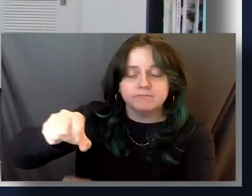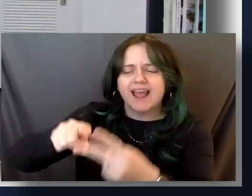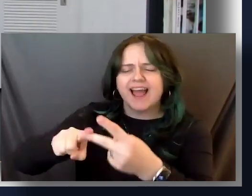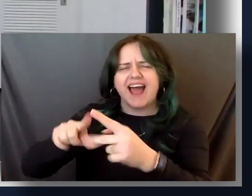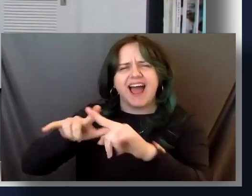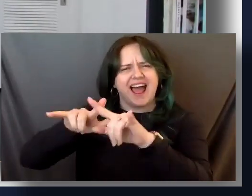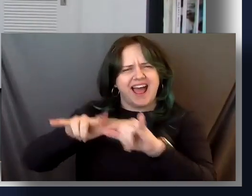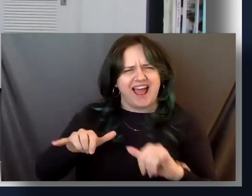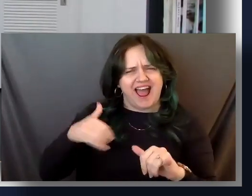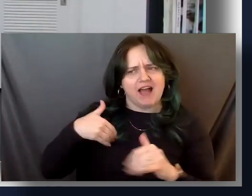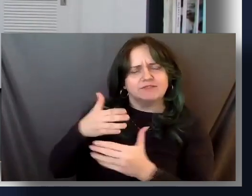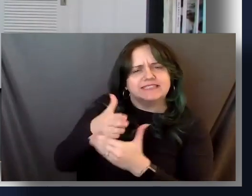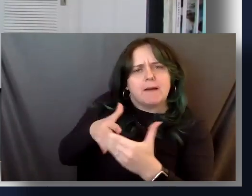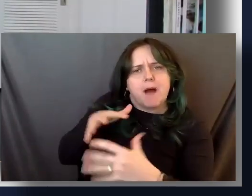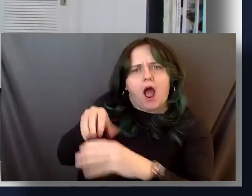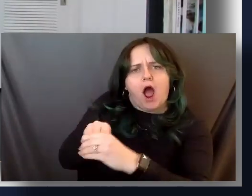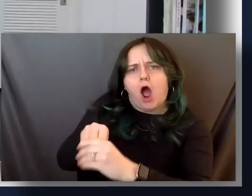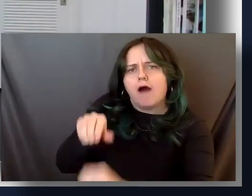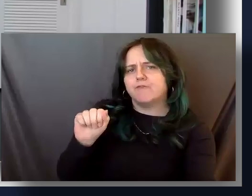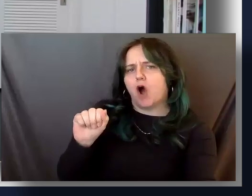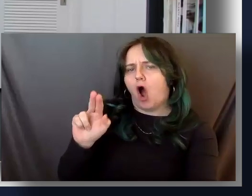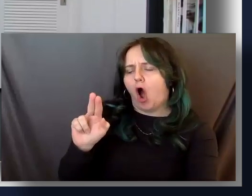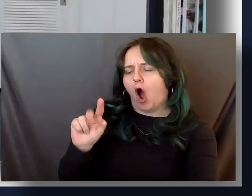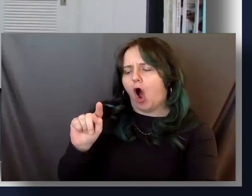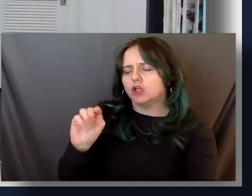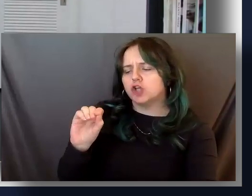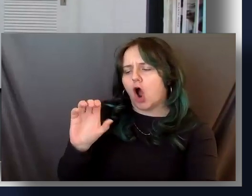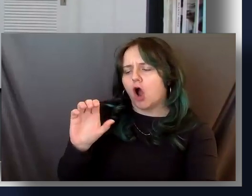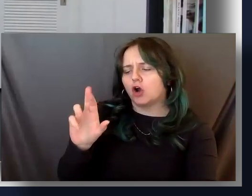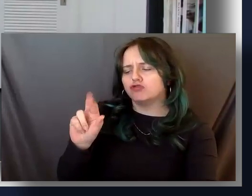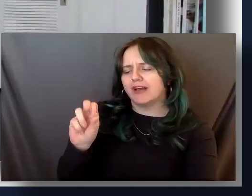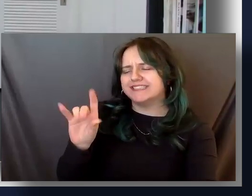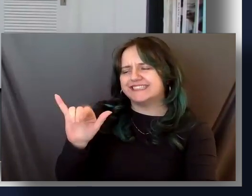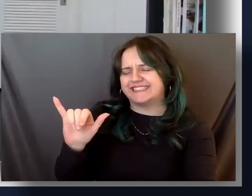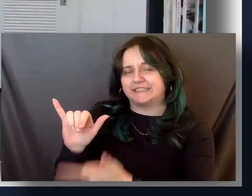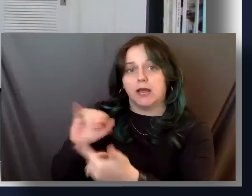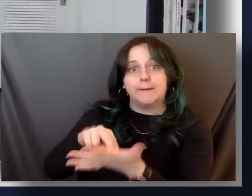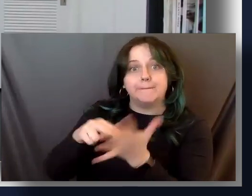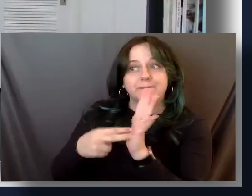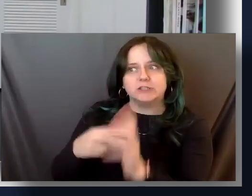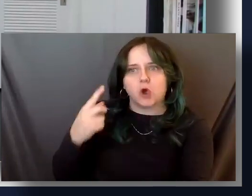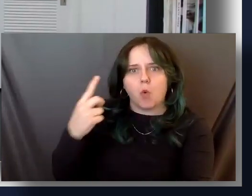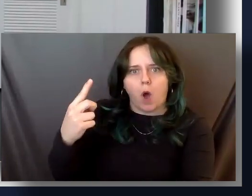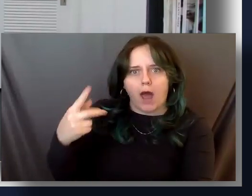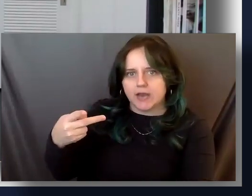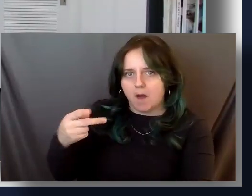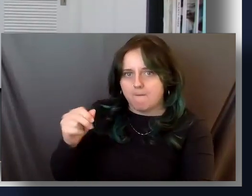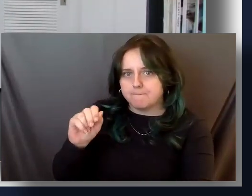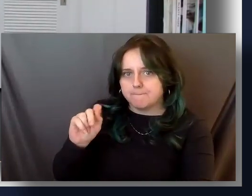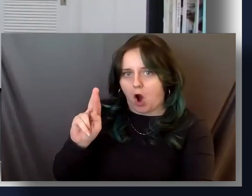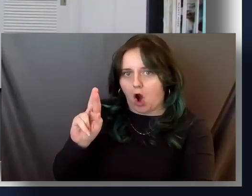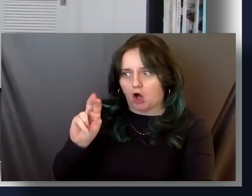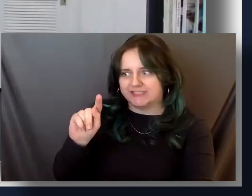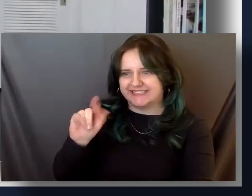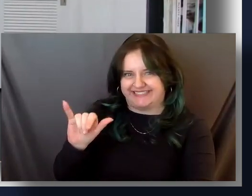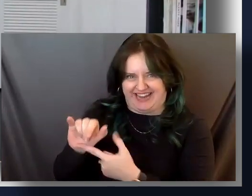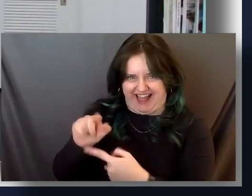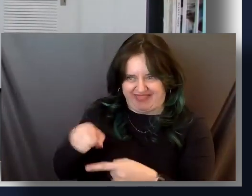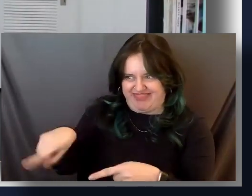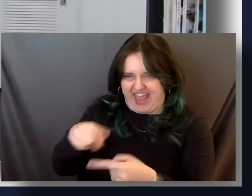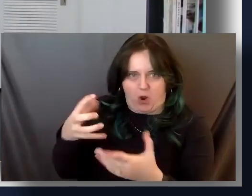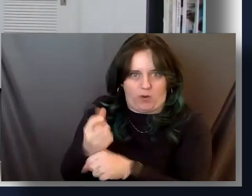it also has elements of autocracy. There's really only one party, and that party always wins